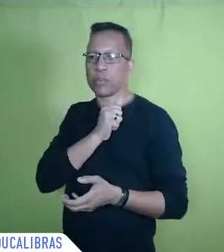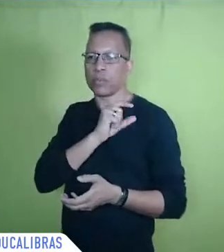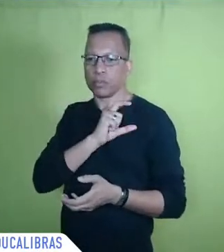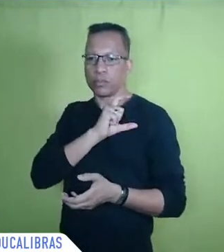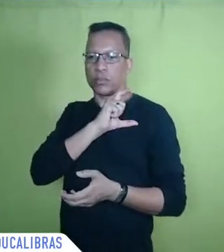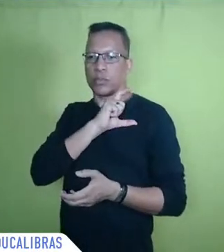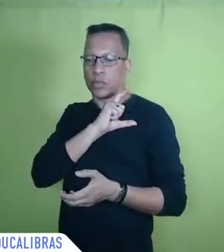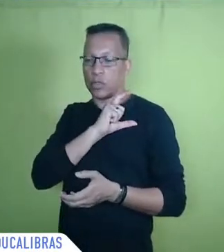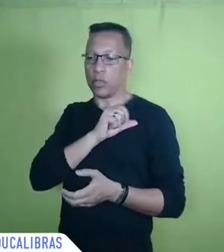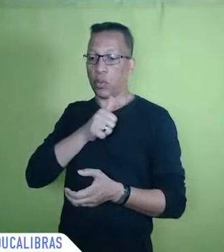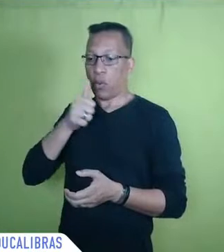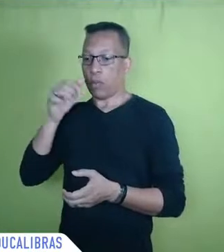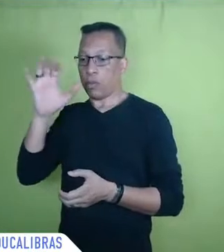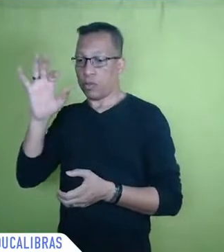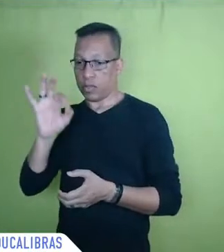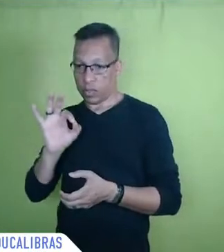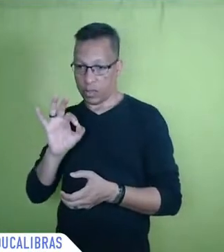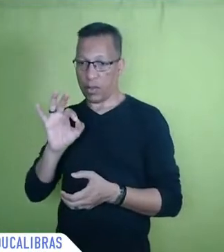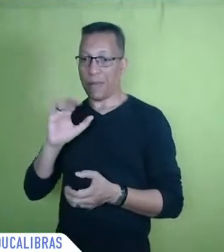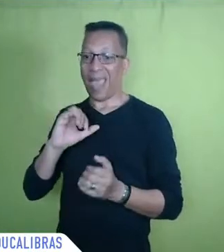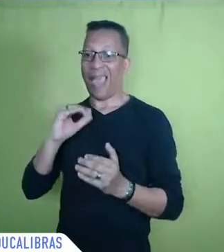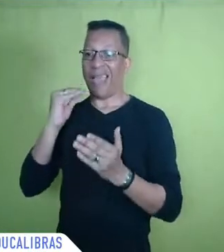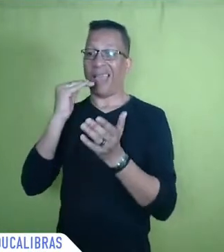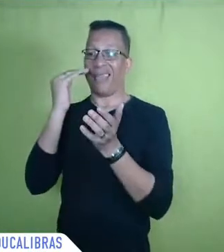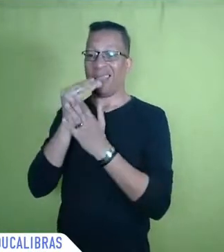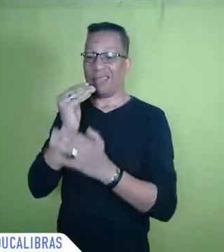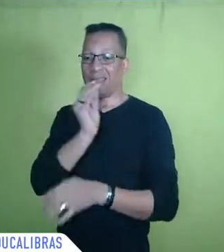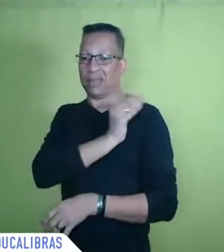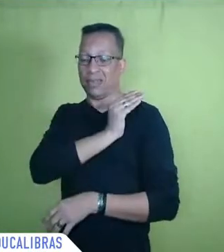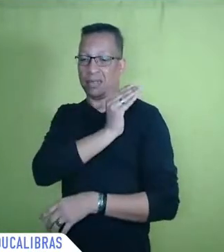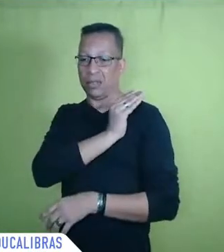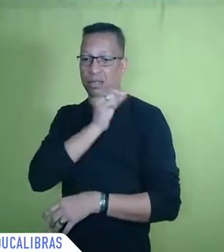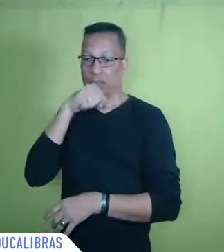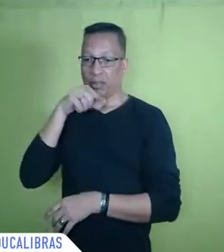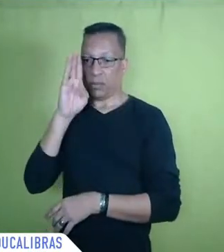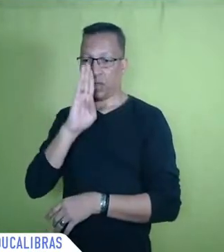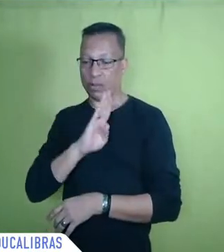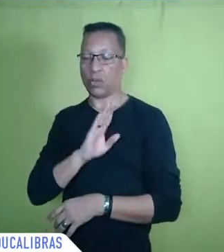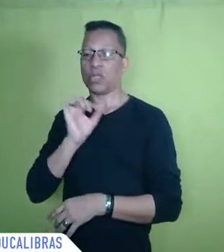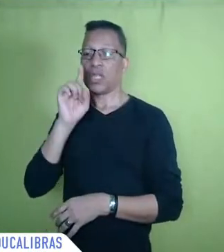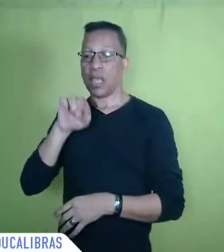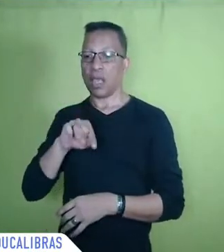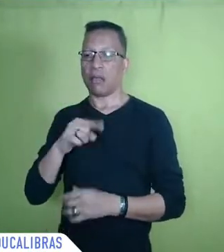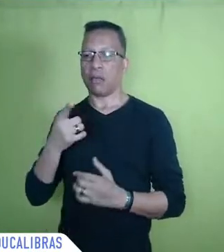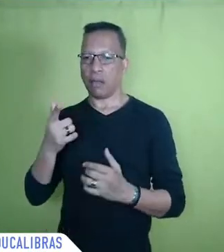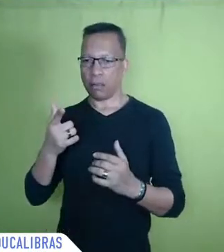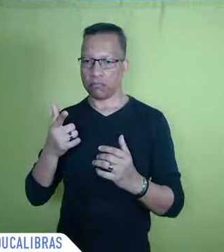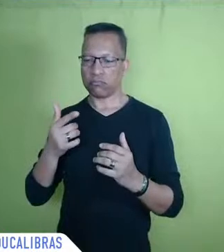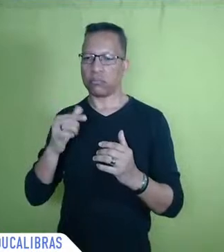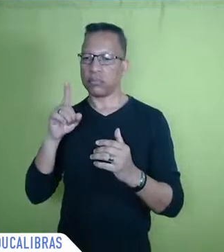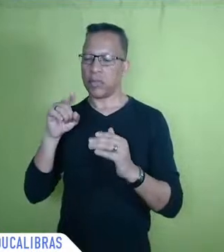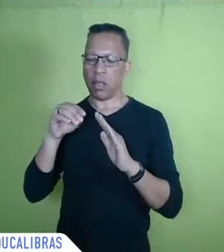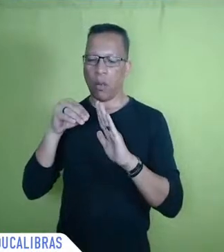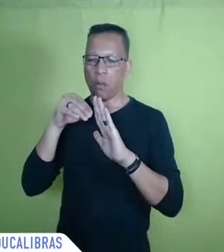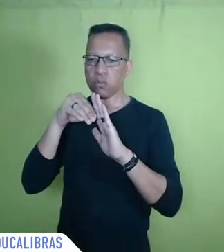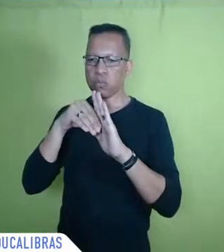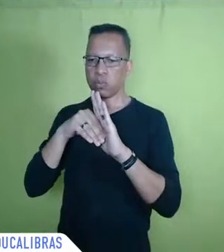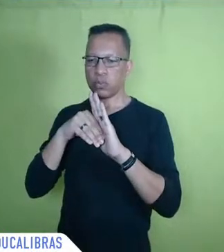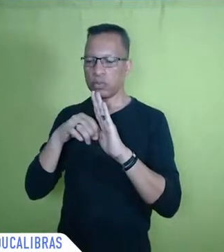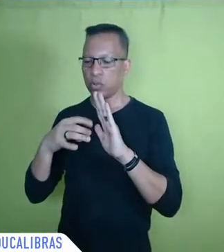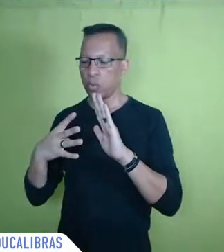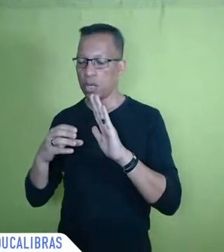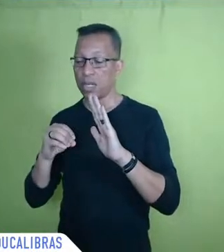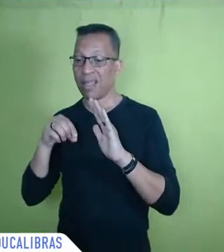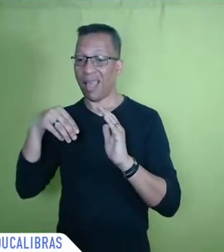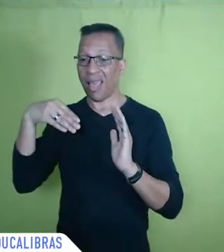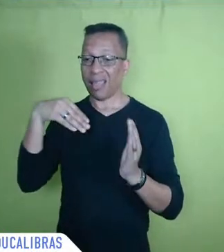and fell quite a lot between the mid-1940s and the mid-1960s, before starting